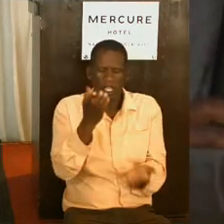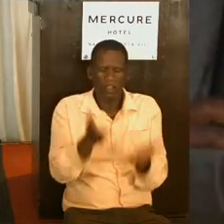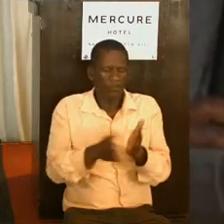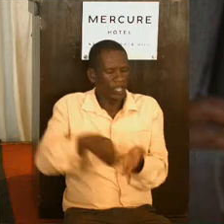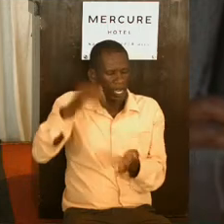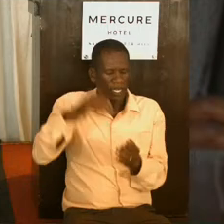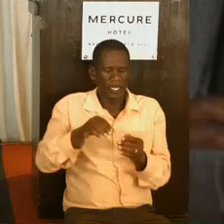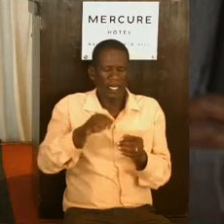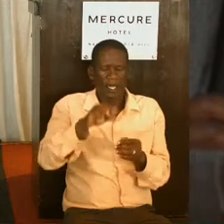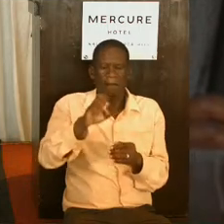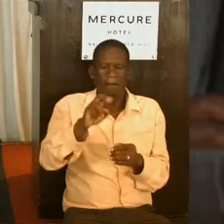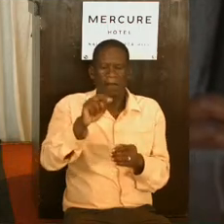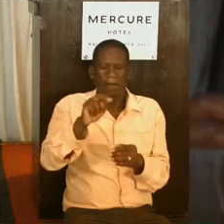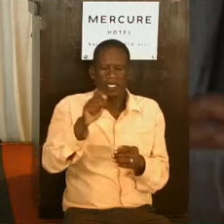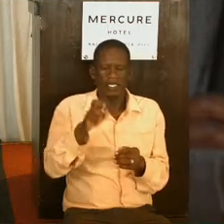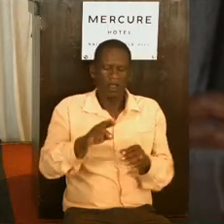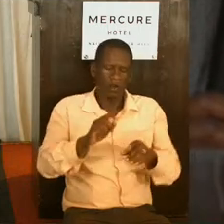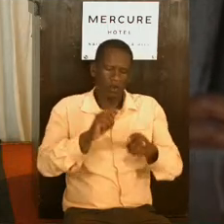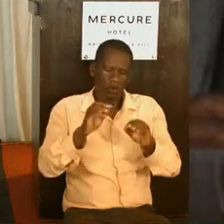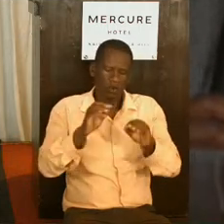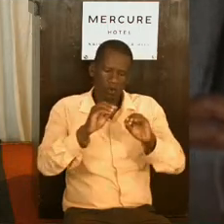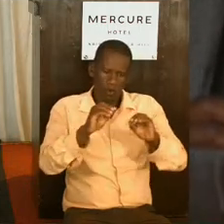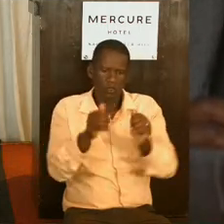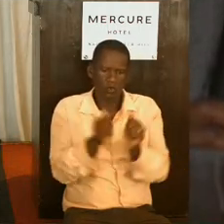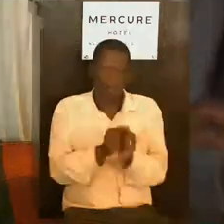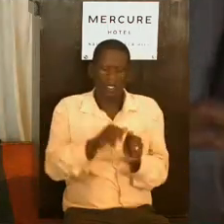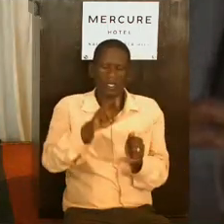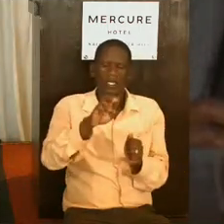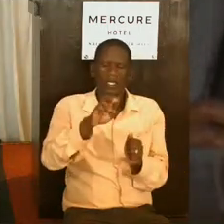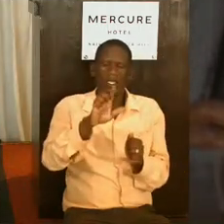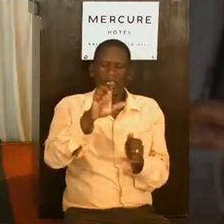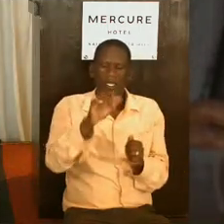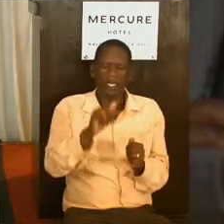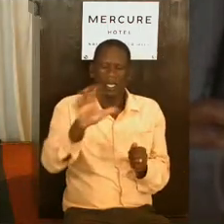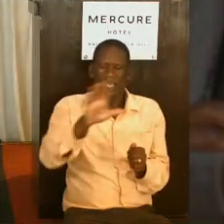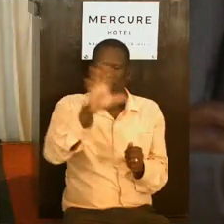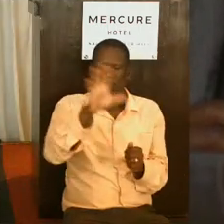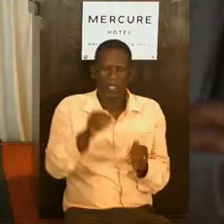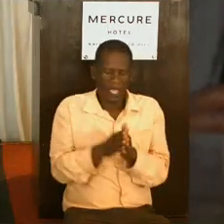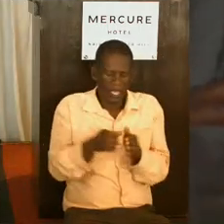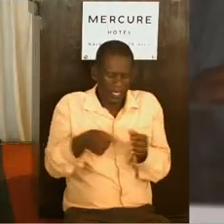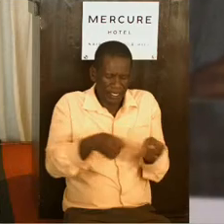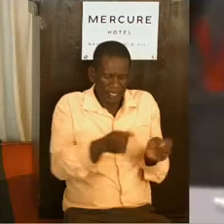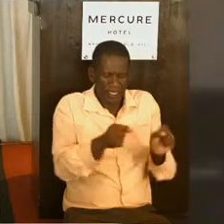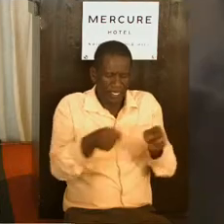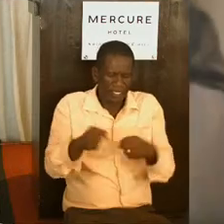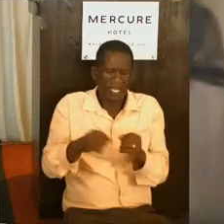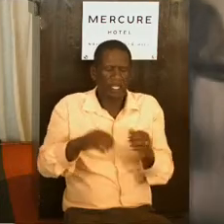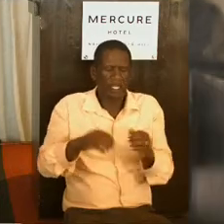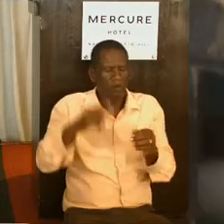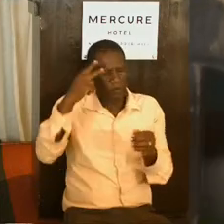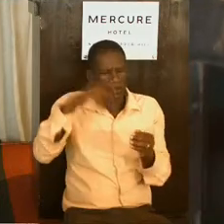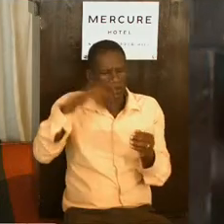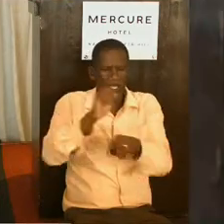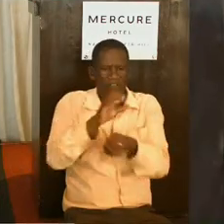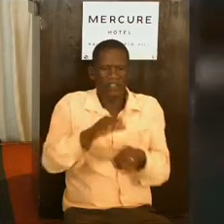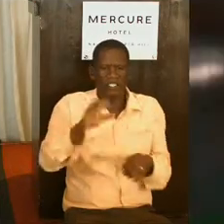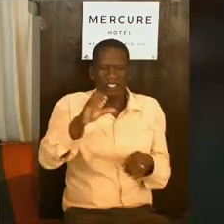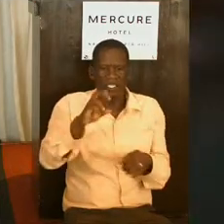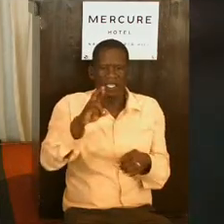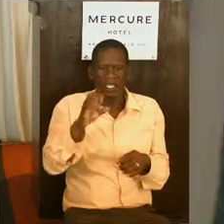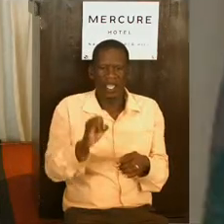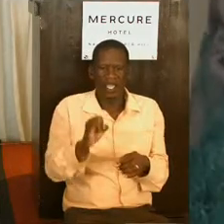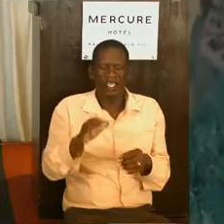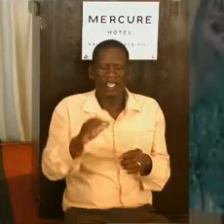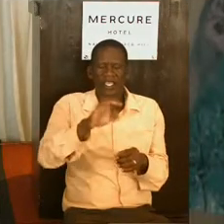and learning Mentor our coach with rally Africa and strategy and policy advisor at CRI